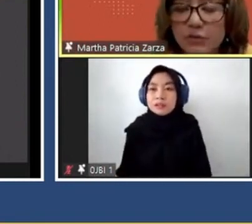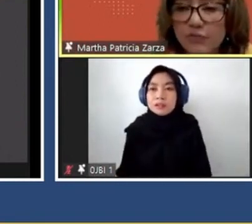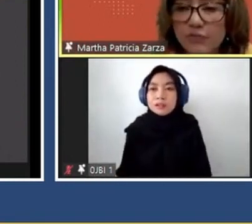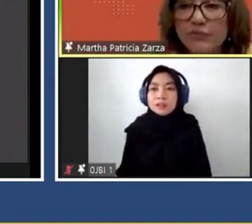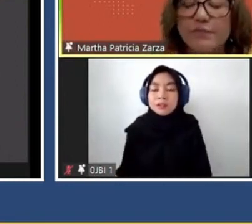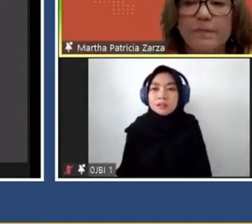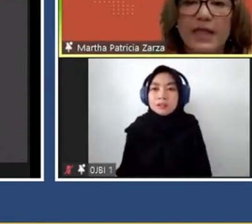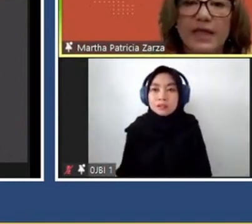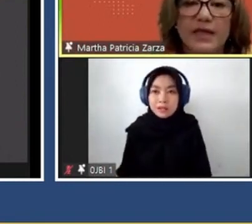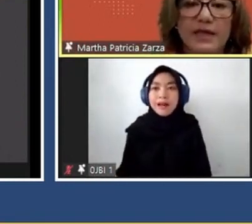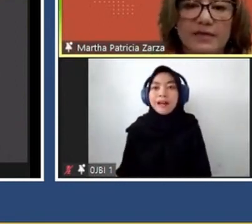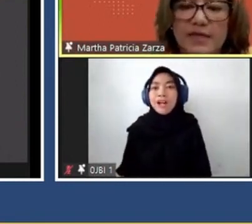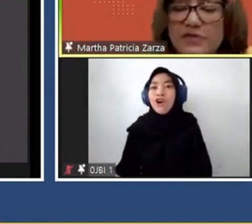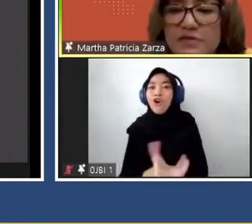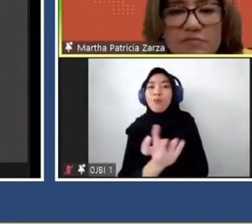of stove,